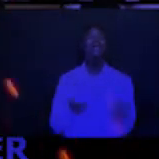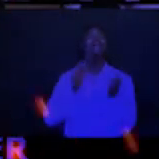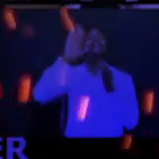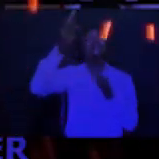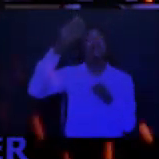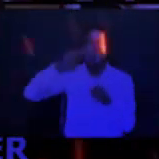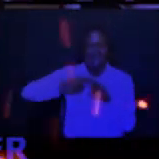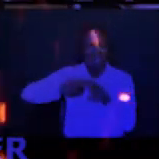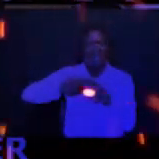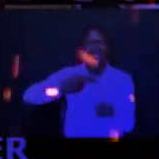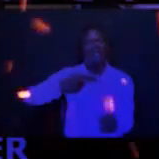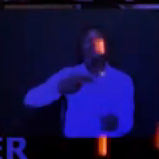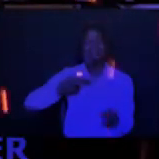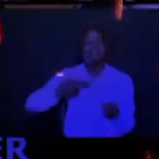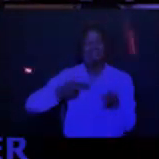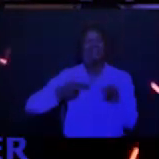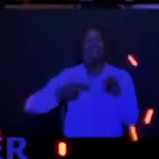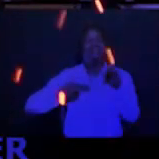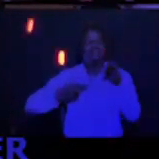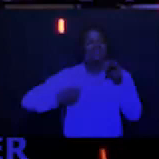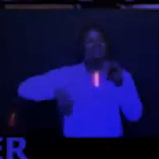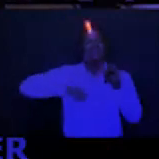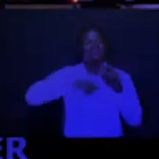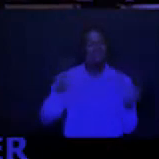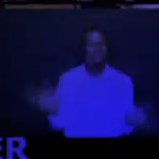We lift your name.